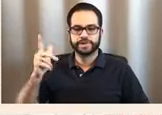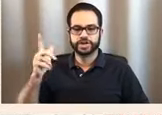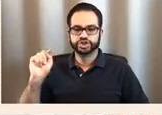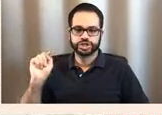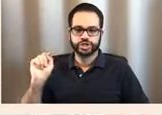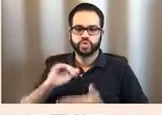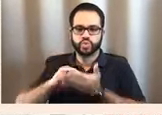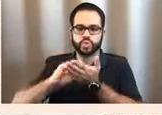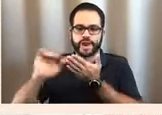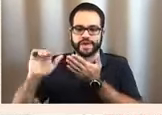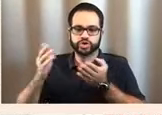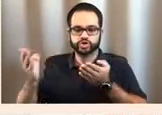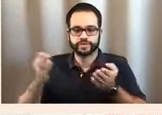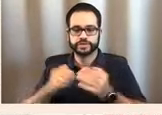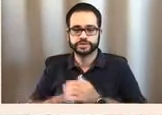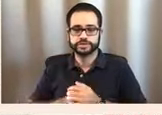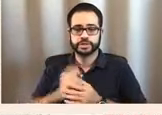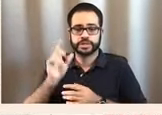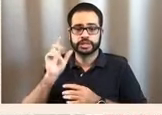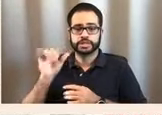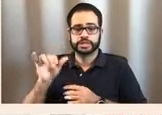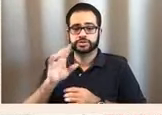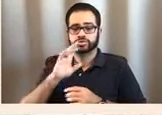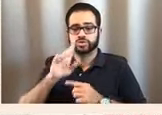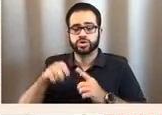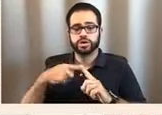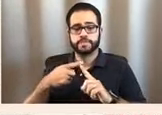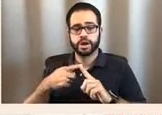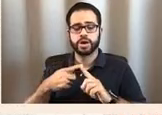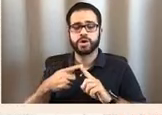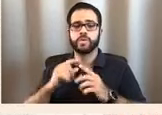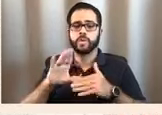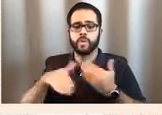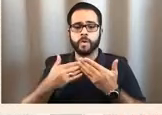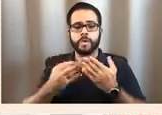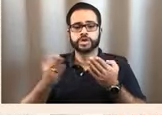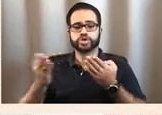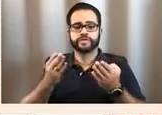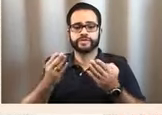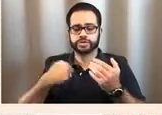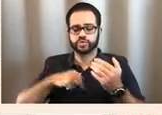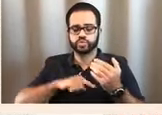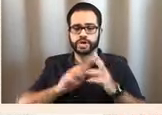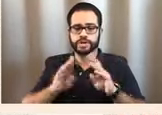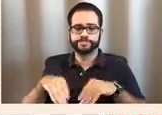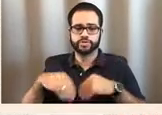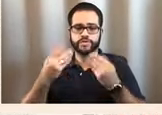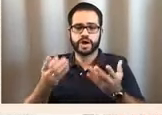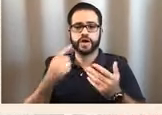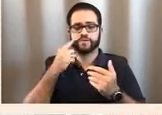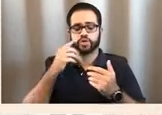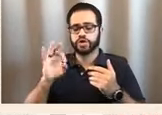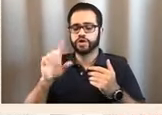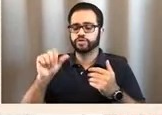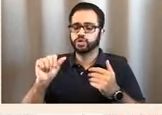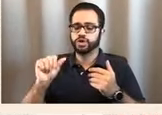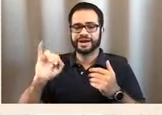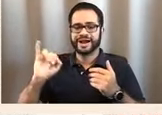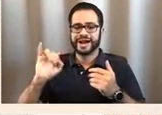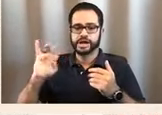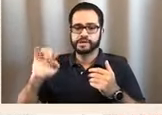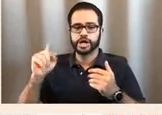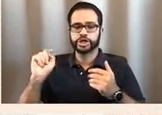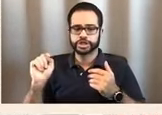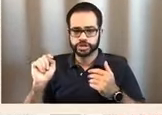This slide is about the services that APD provides on the iBudget waiver. The Florida iBudget Home and Community-Based Services